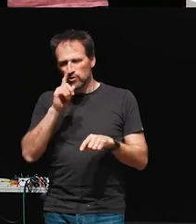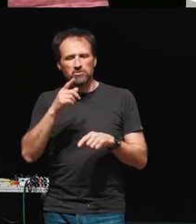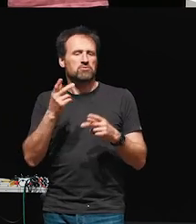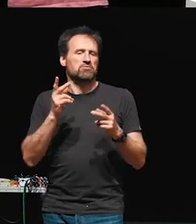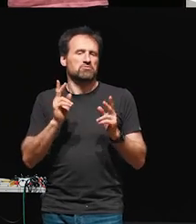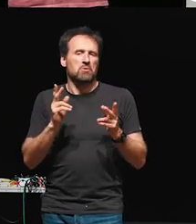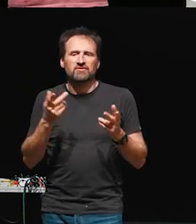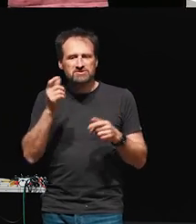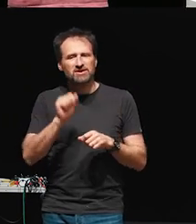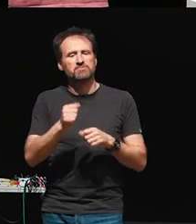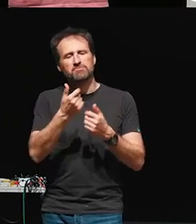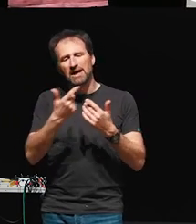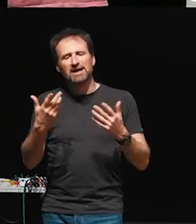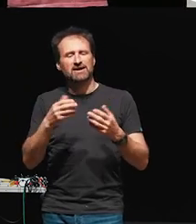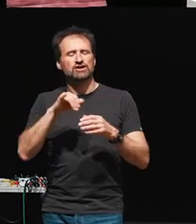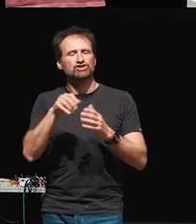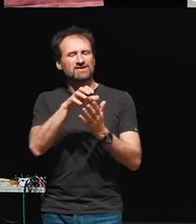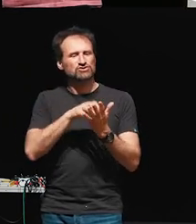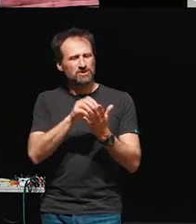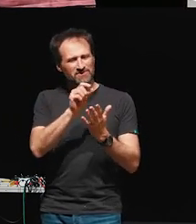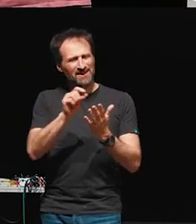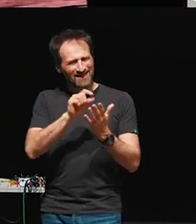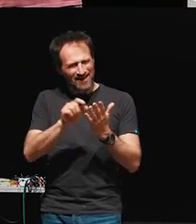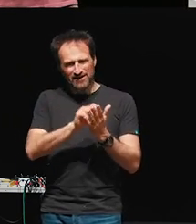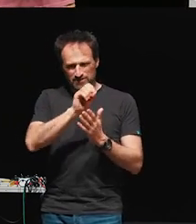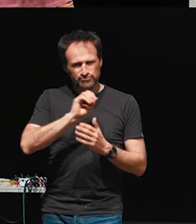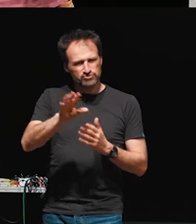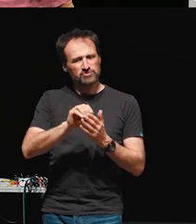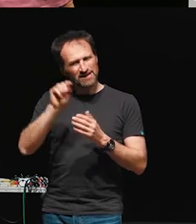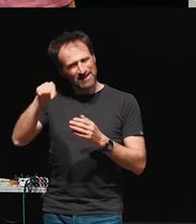JavaScript files to load up into the workers, you're going to run into some issues.